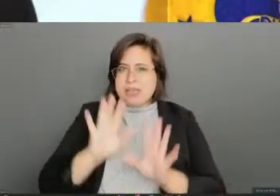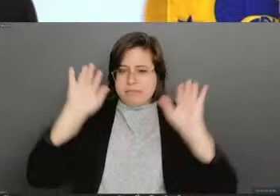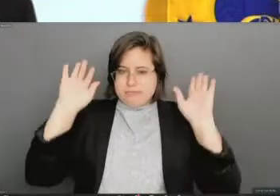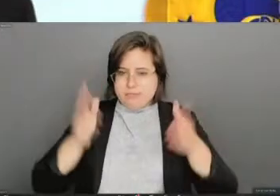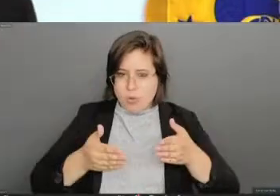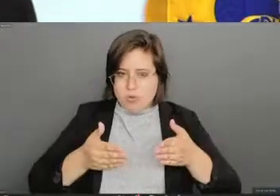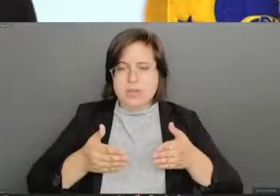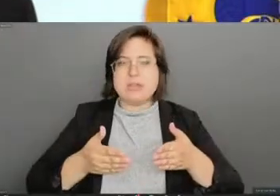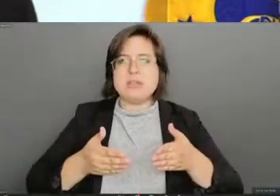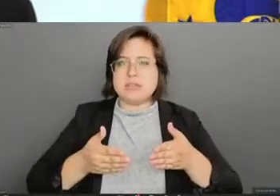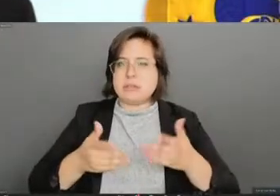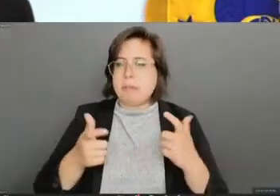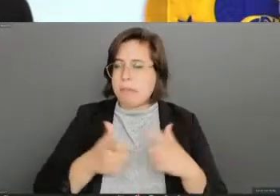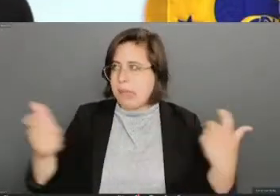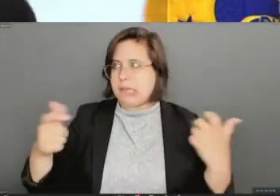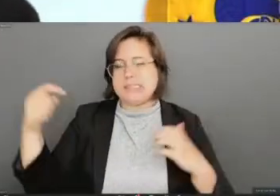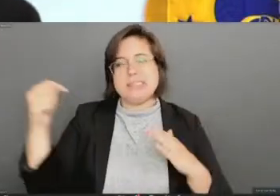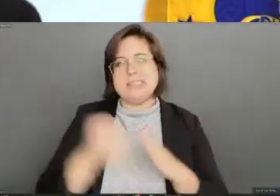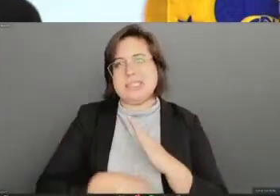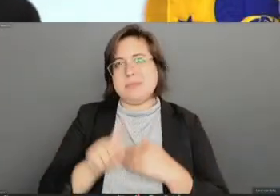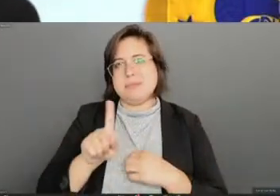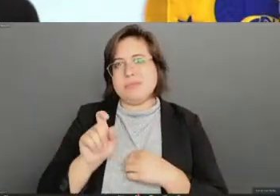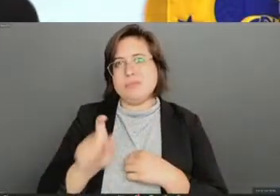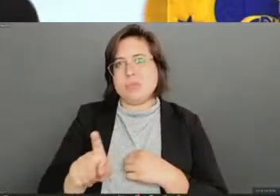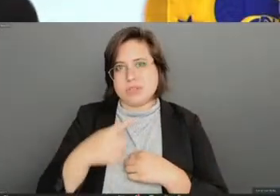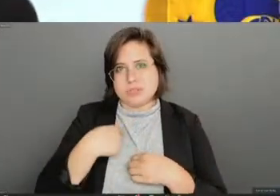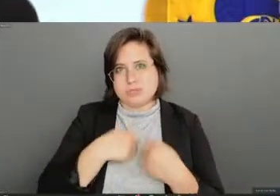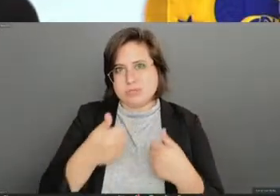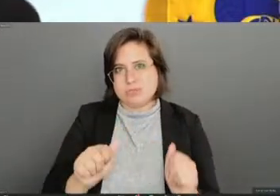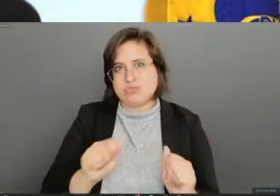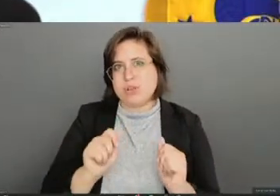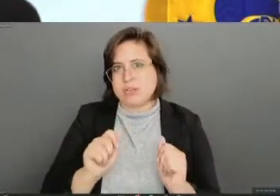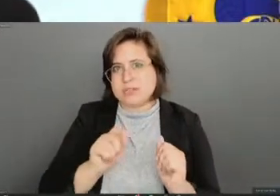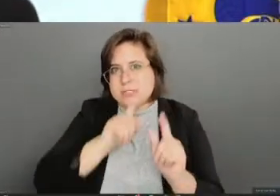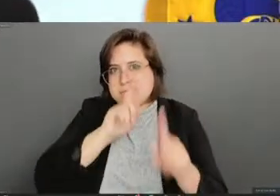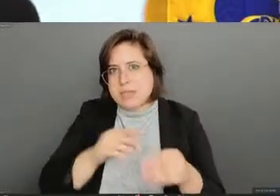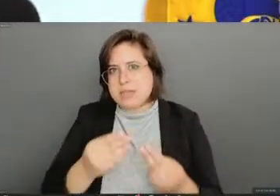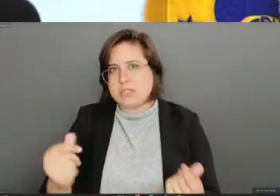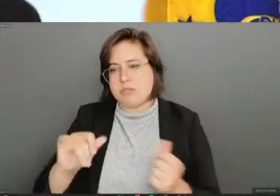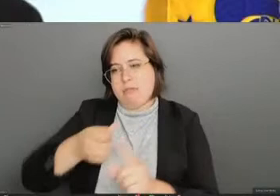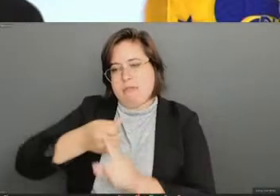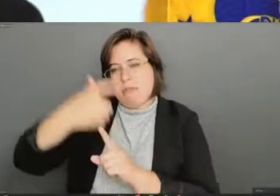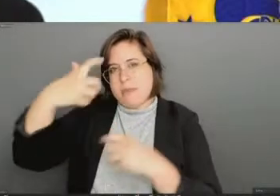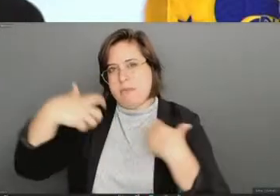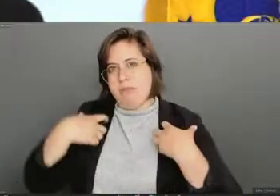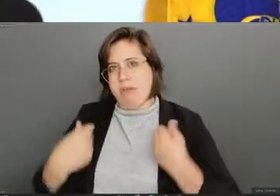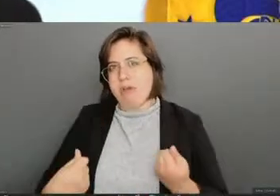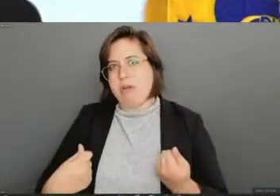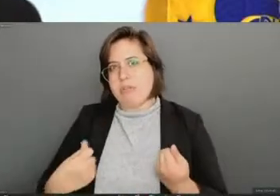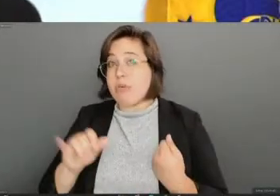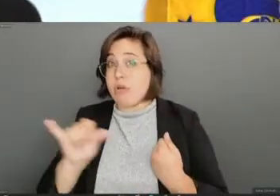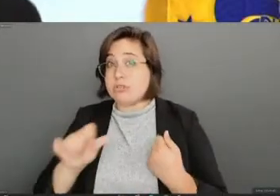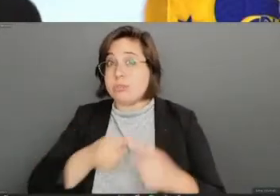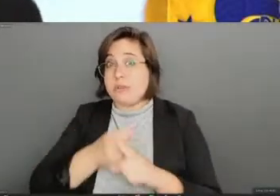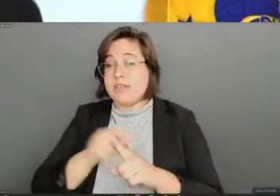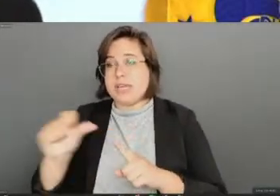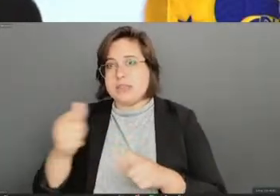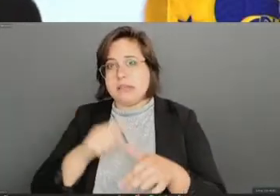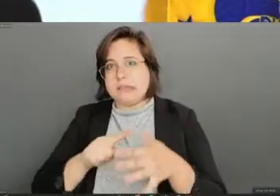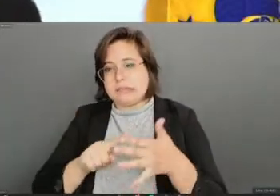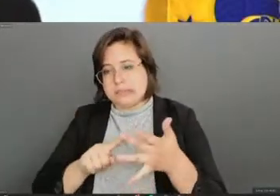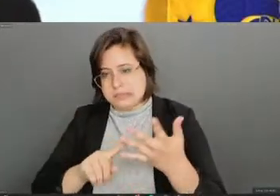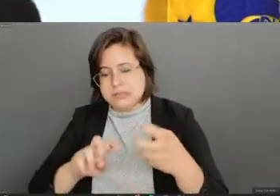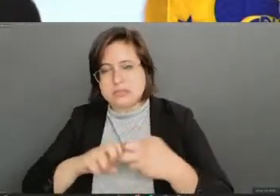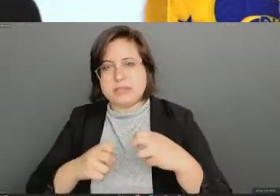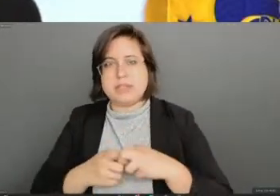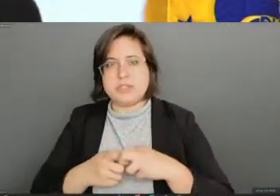bigger, deeper question that we have an opportunity to address right now, which affects our mental health, which affects so many of these other issues, which is a question of